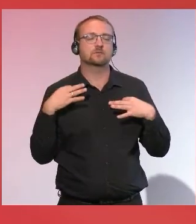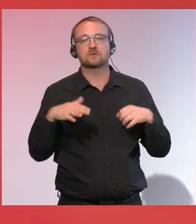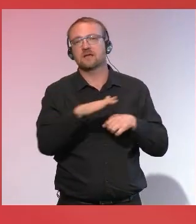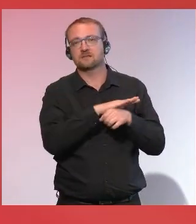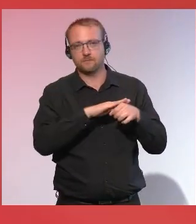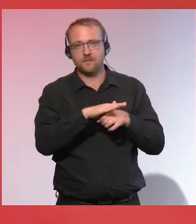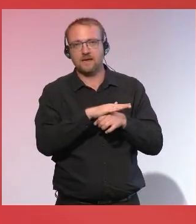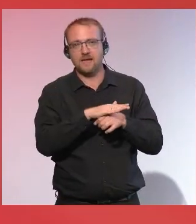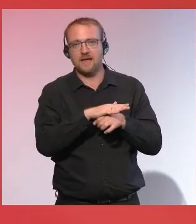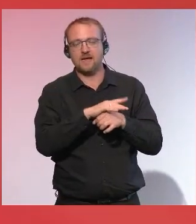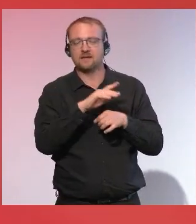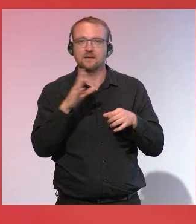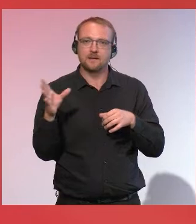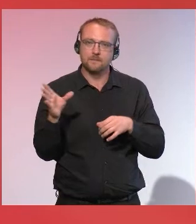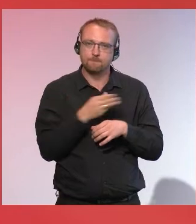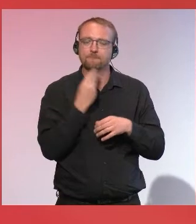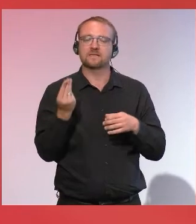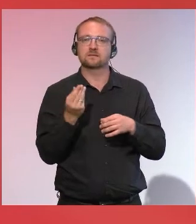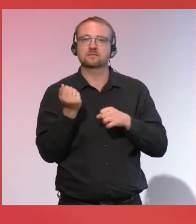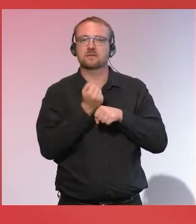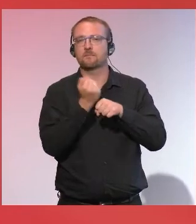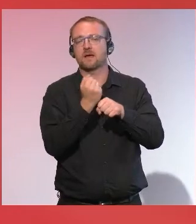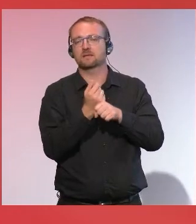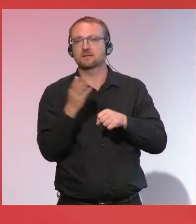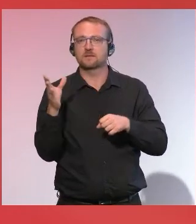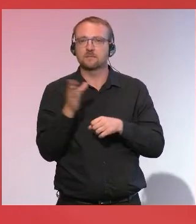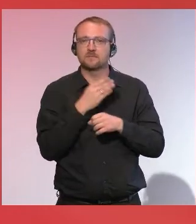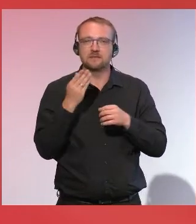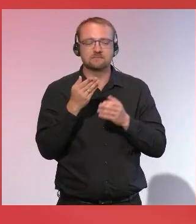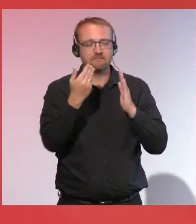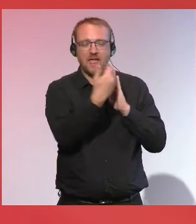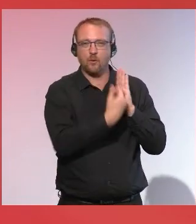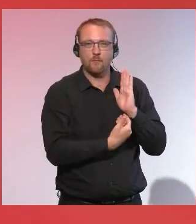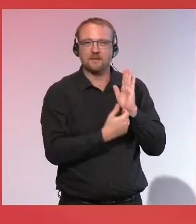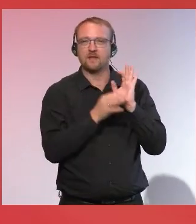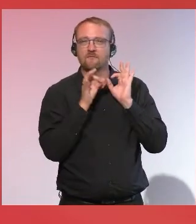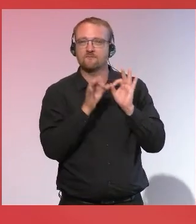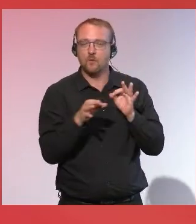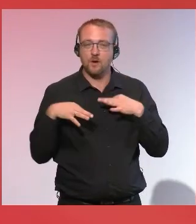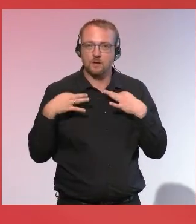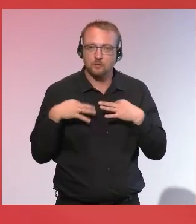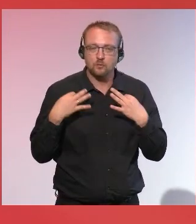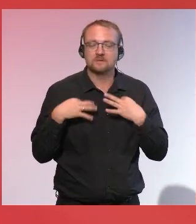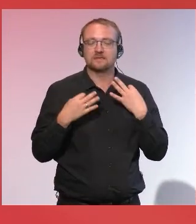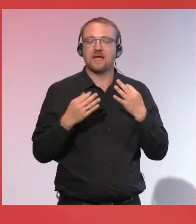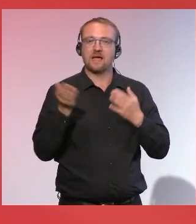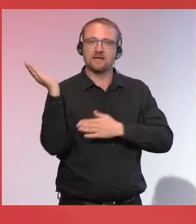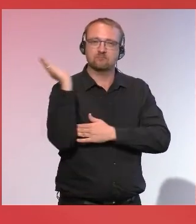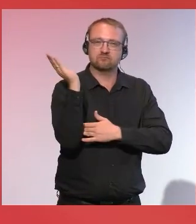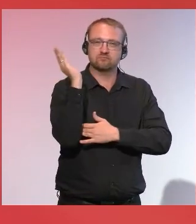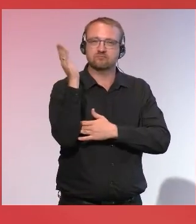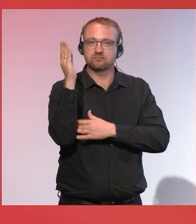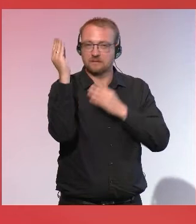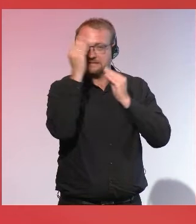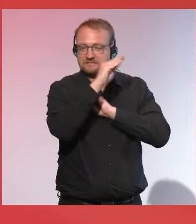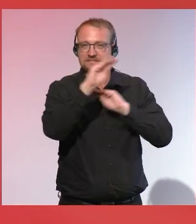for the mitigation and the adaptation measures, to maximize those co-benefits for health, maximize those wins for health, and also to